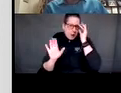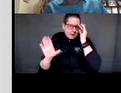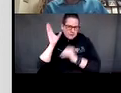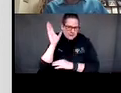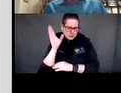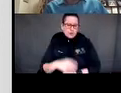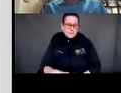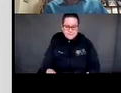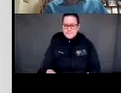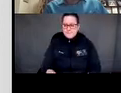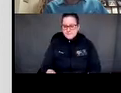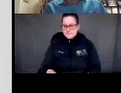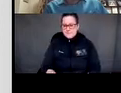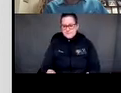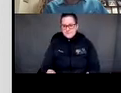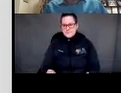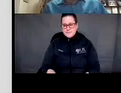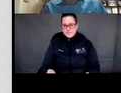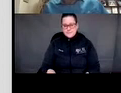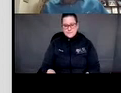presentation.